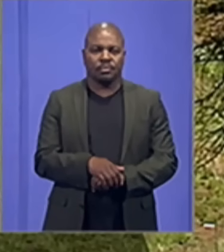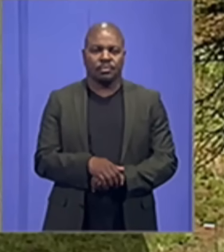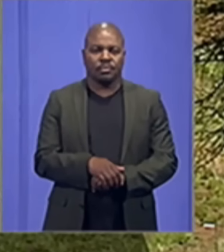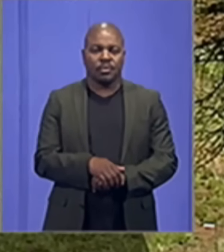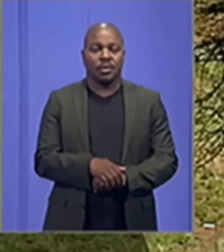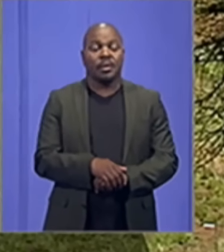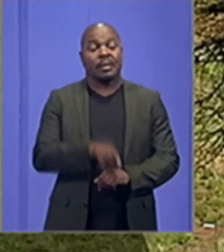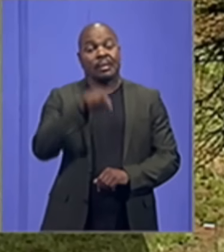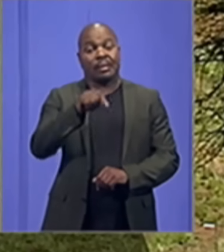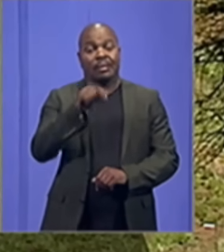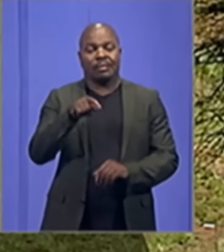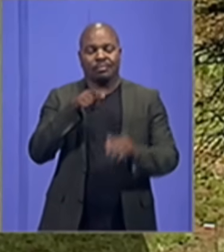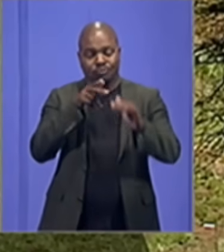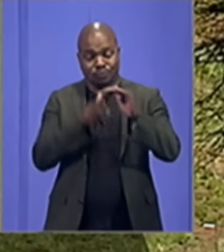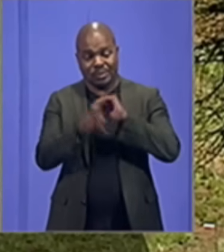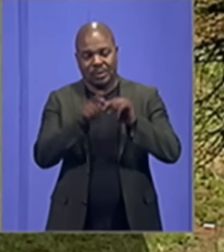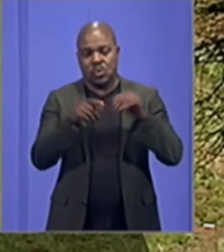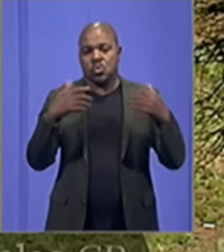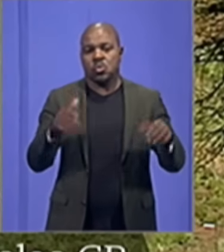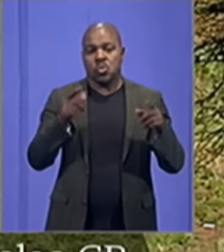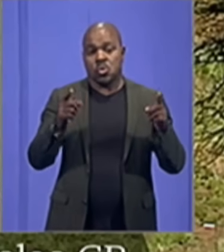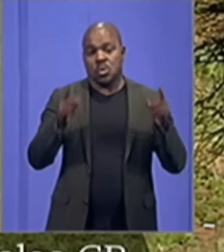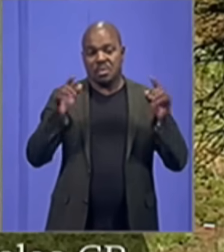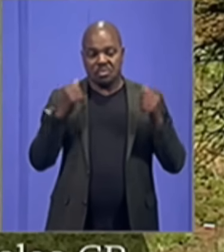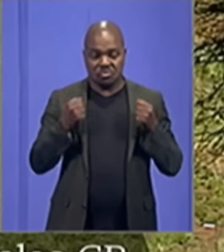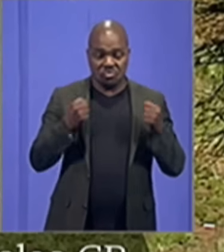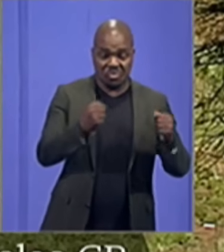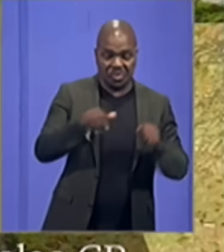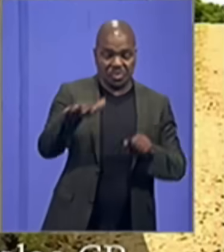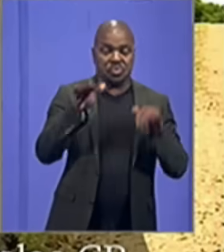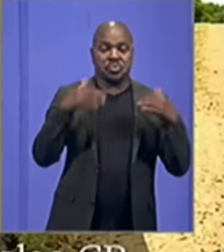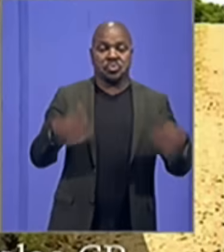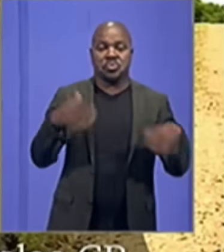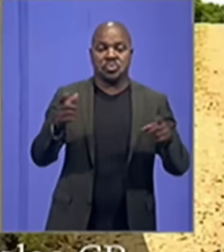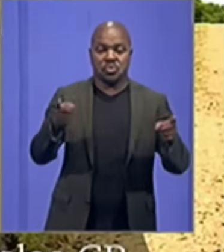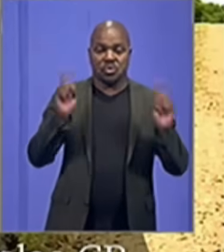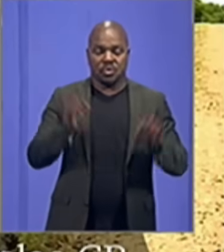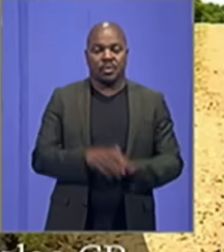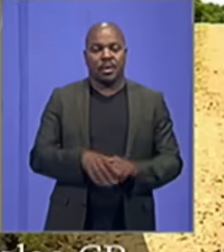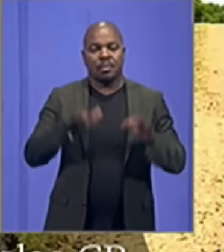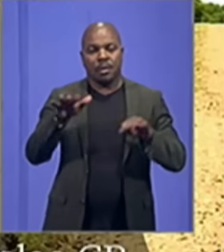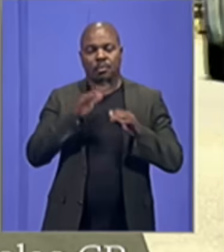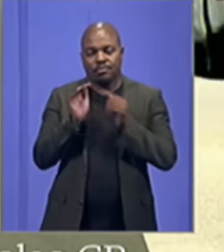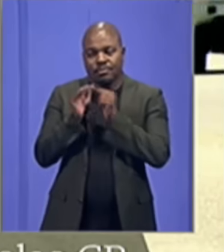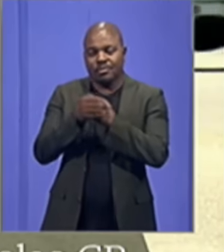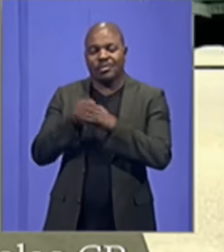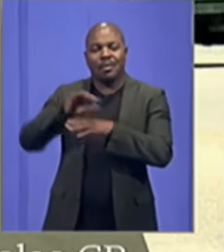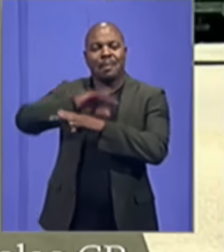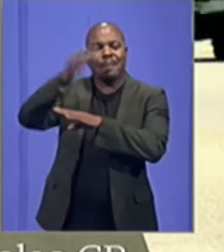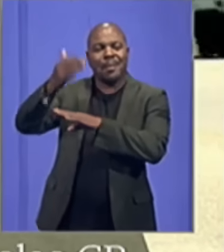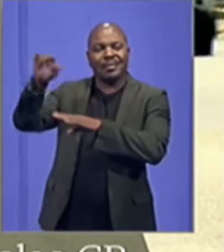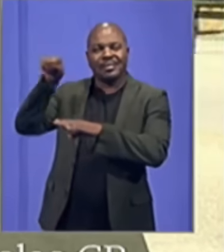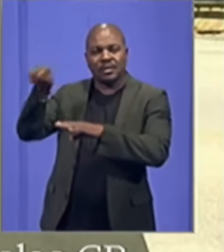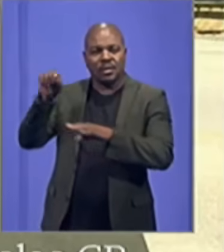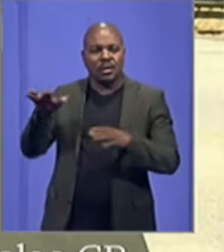Theo Martin Sport ke lefelo leo le boitshegang go badirisi ba tsela eno batlhasedi ba iphitlha mo thabeng mme ba